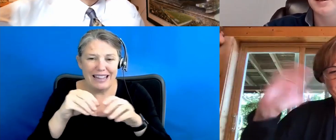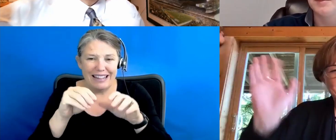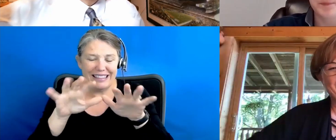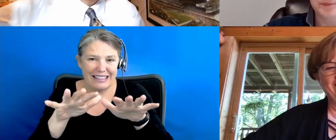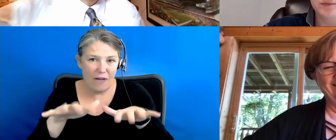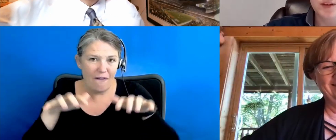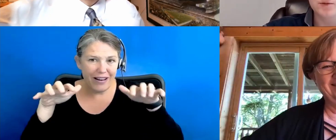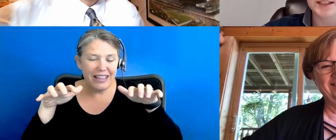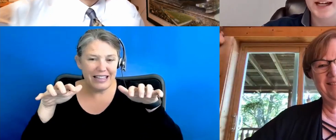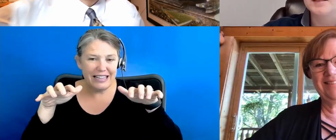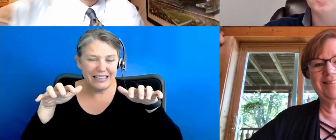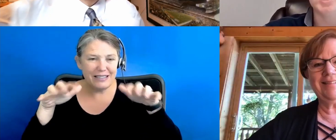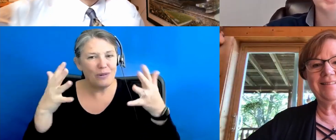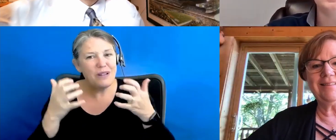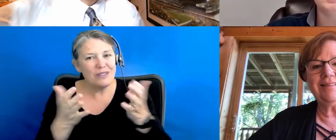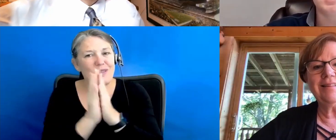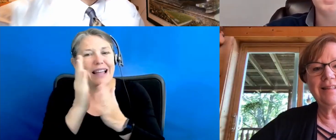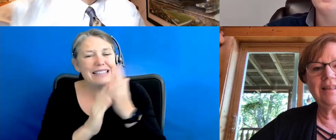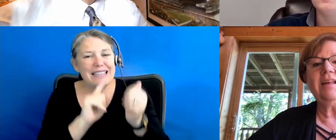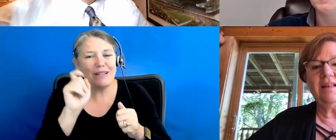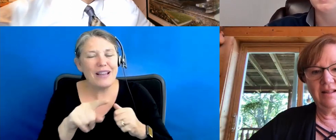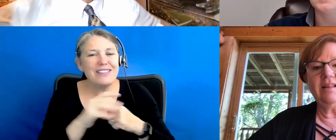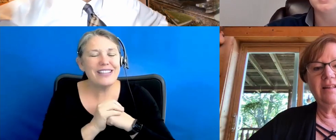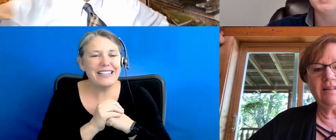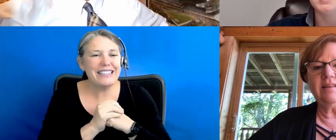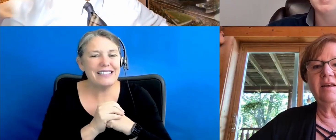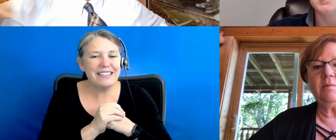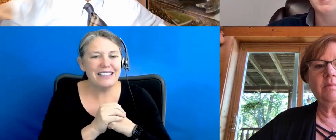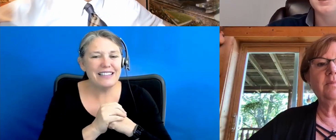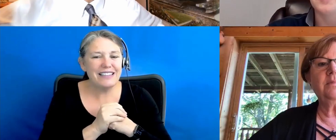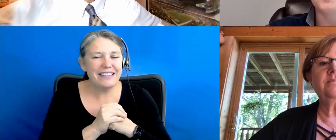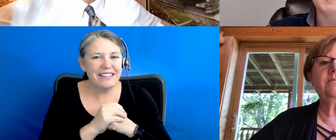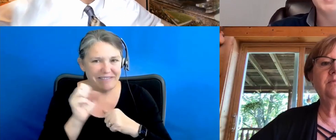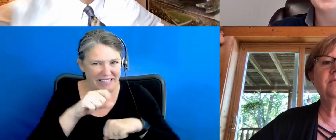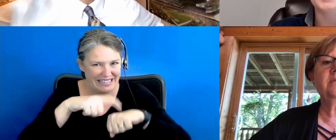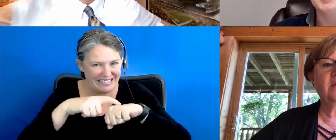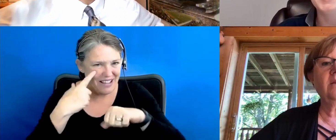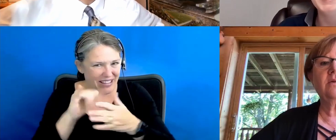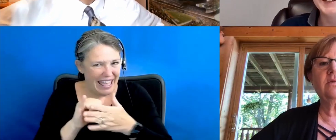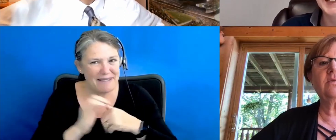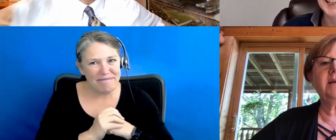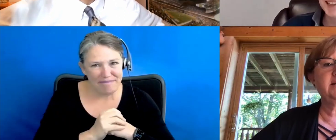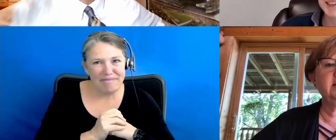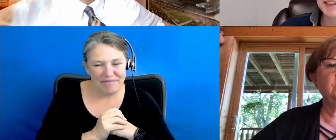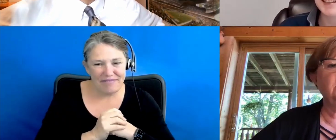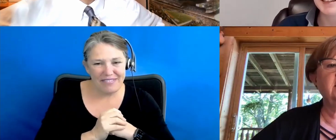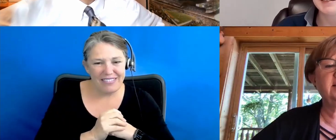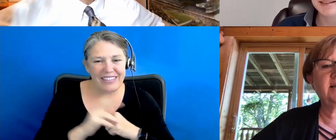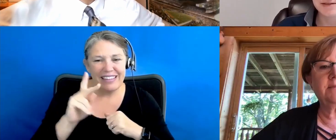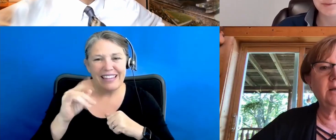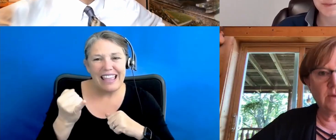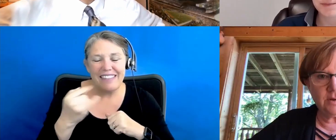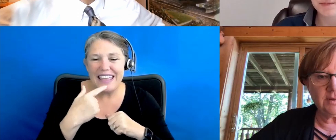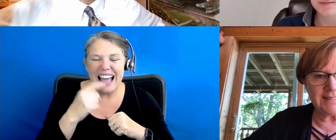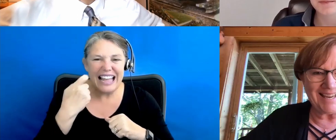audience would like to ask some questions. It's the time for that. So great. And Jordan, I just